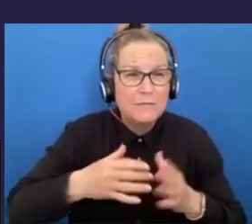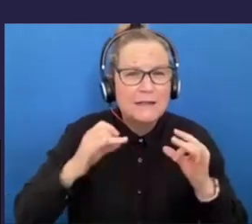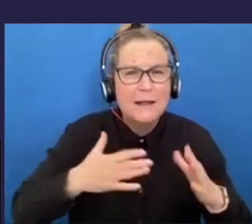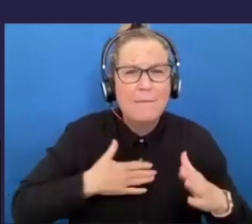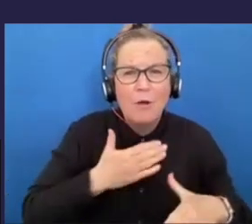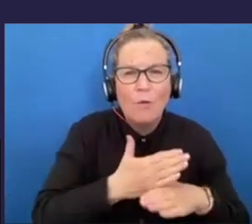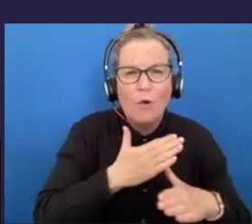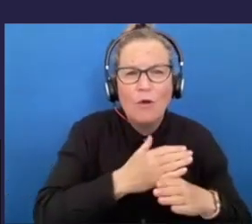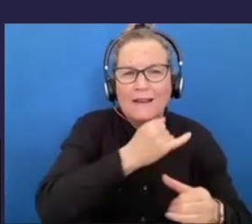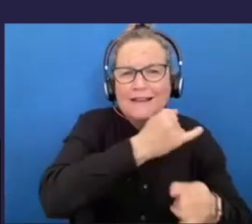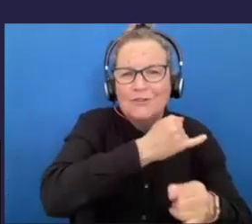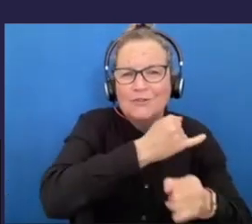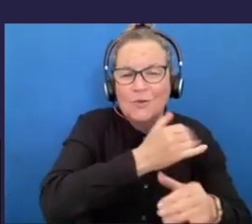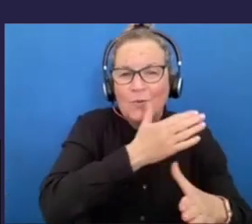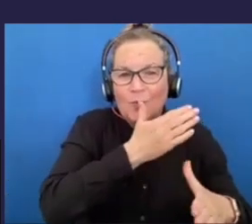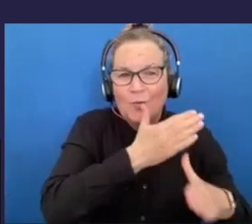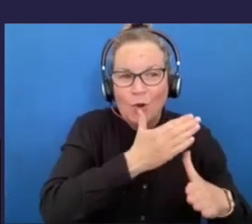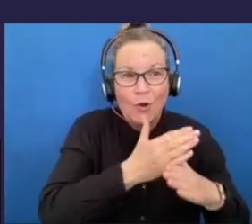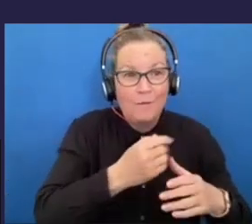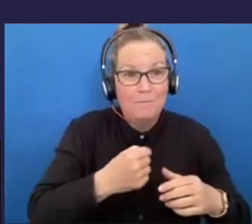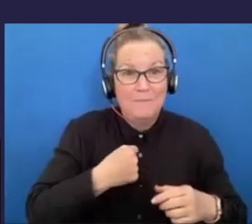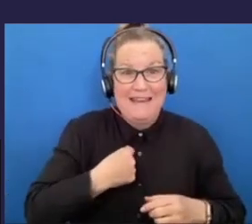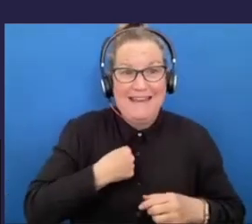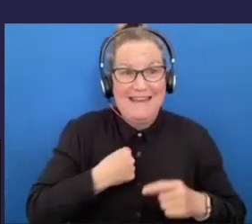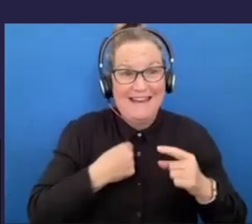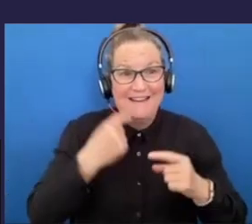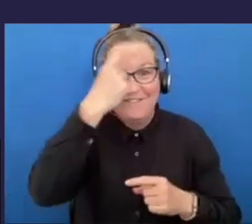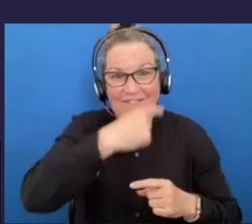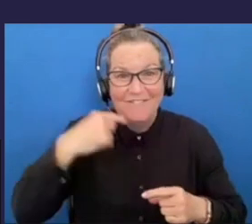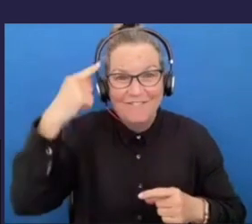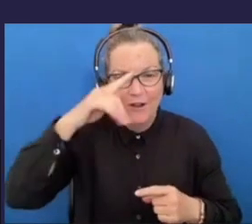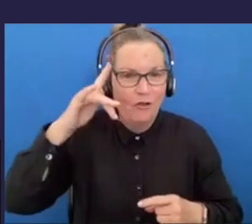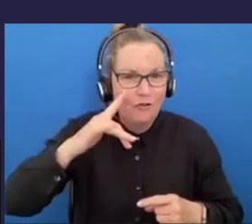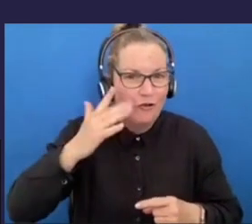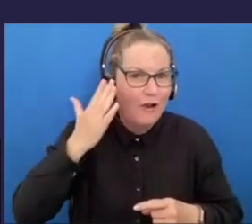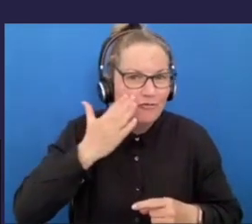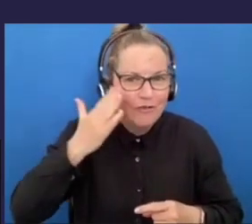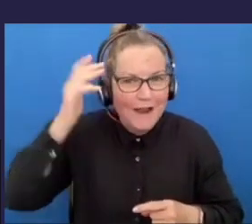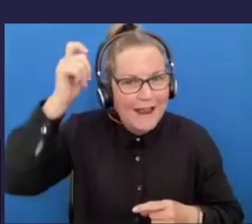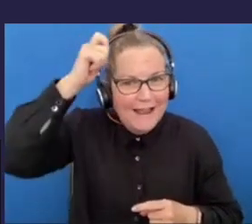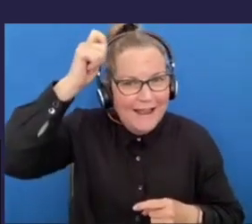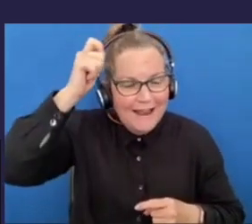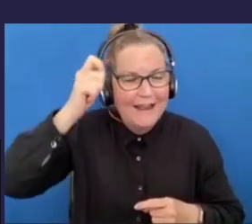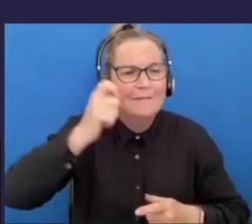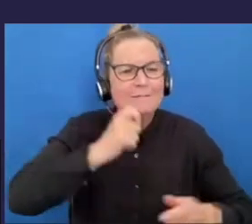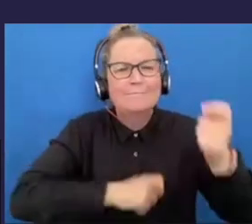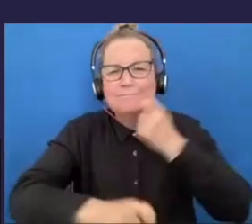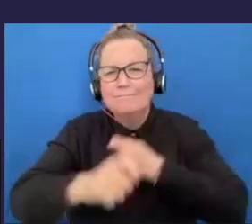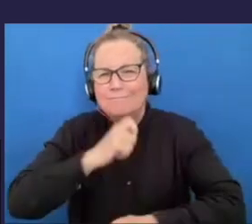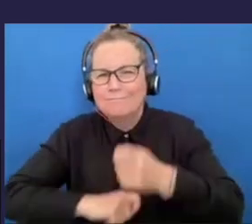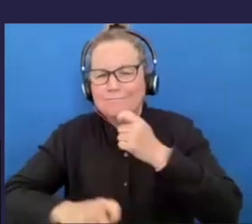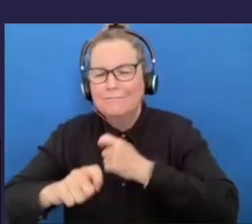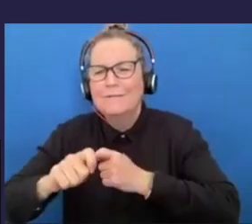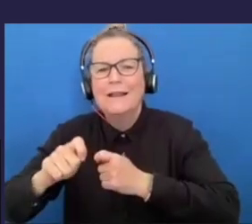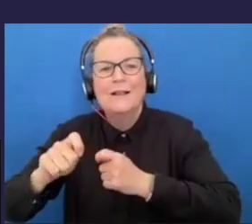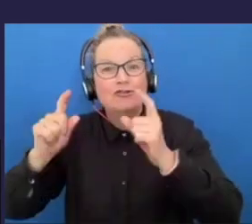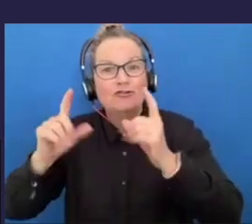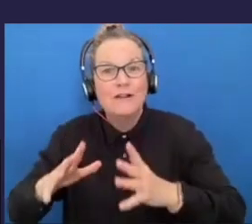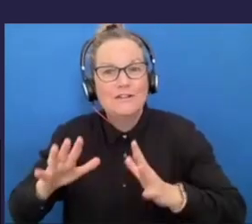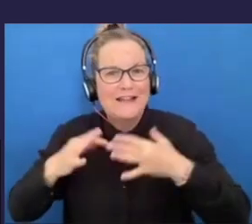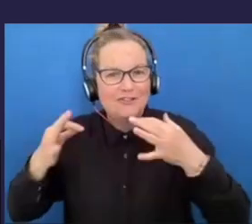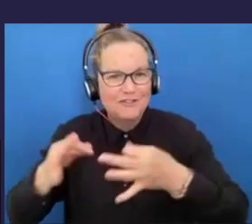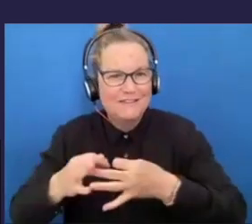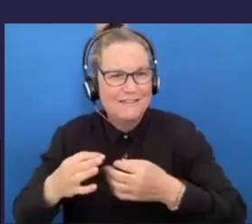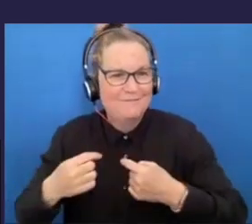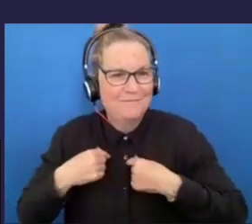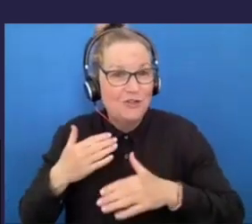institution, and that's me right there, before gray hair, and eventually became a director of an agency. Here I am with our workshop crew